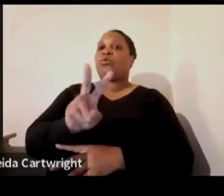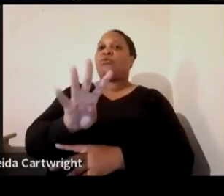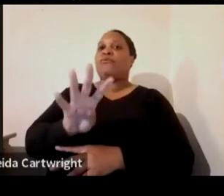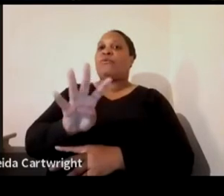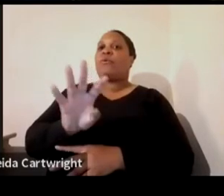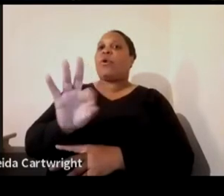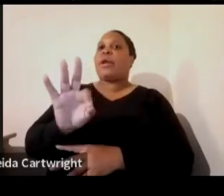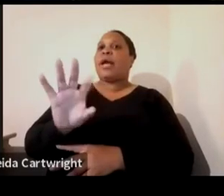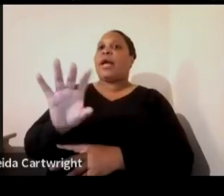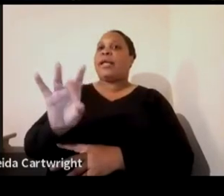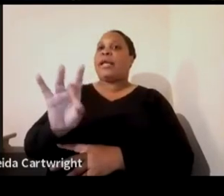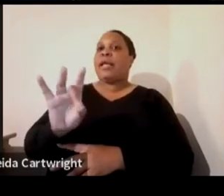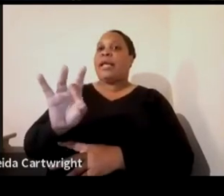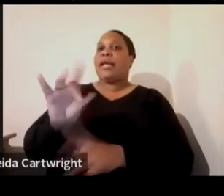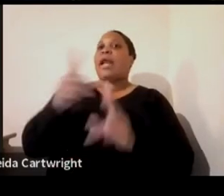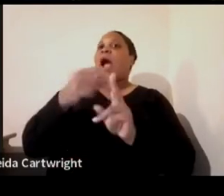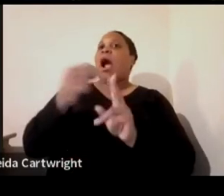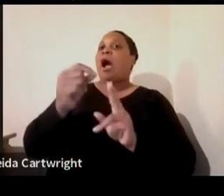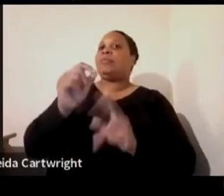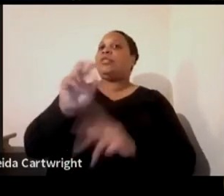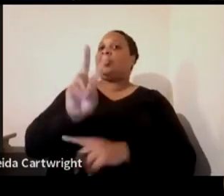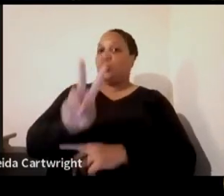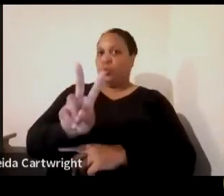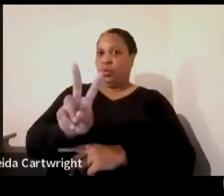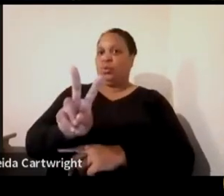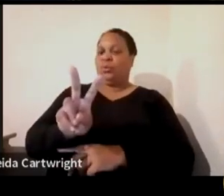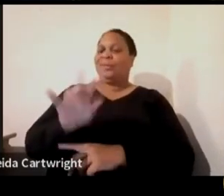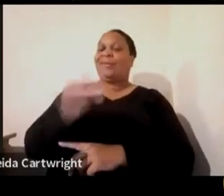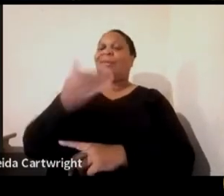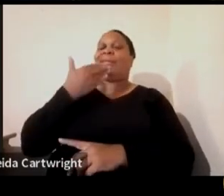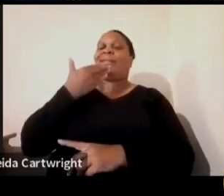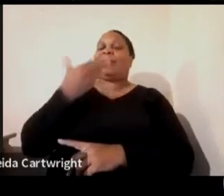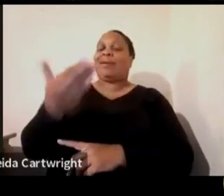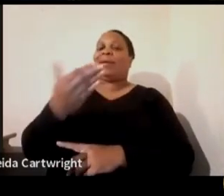444-2498, option 2. Thank you, Dr. Armstrong.